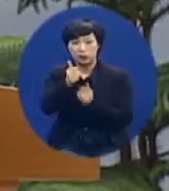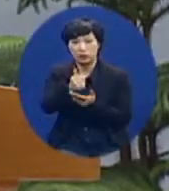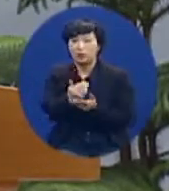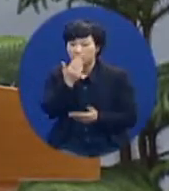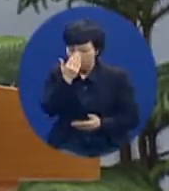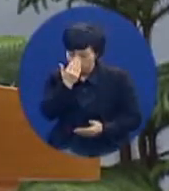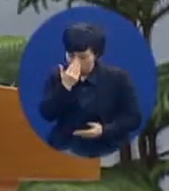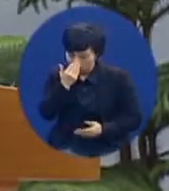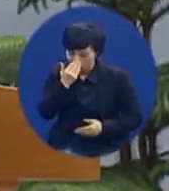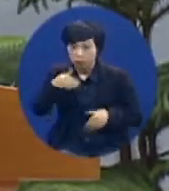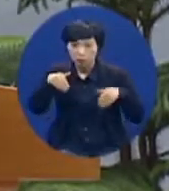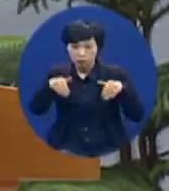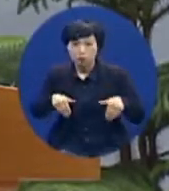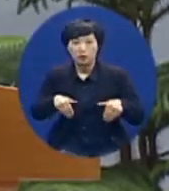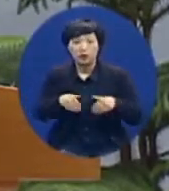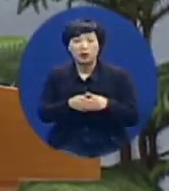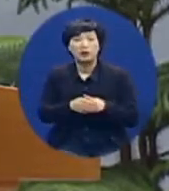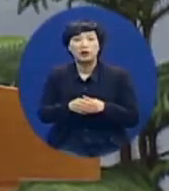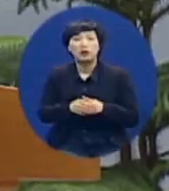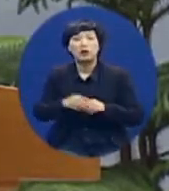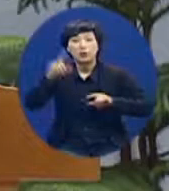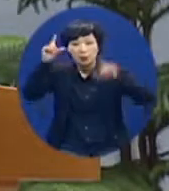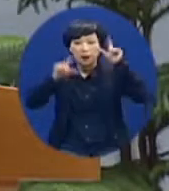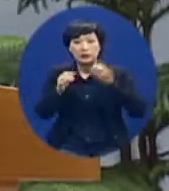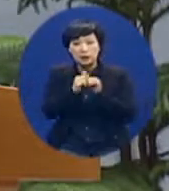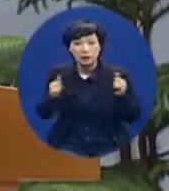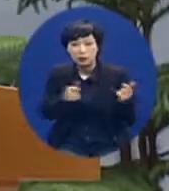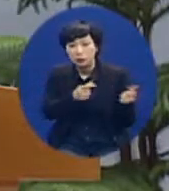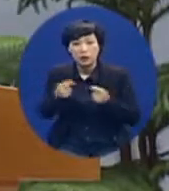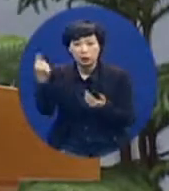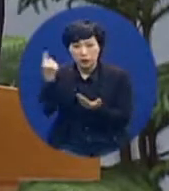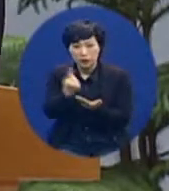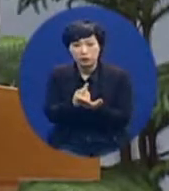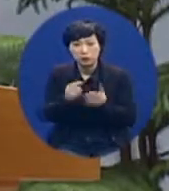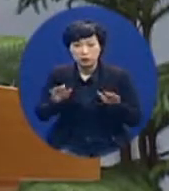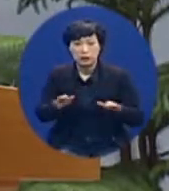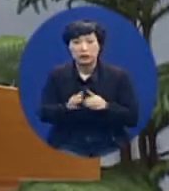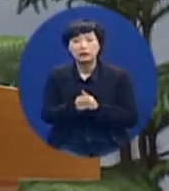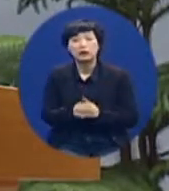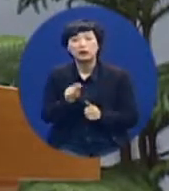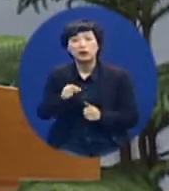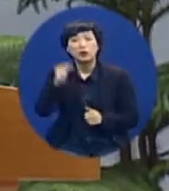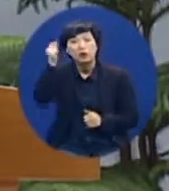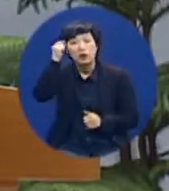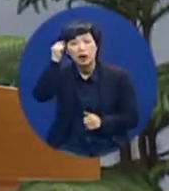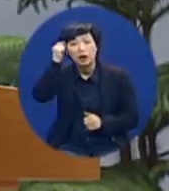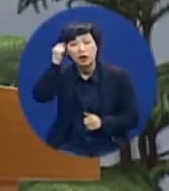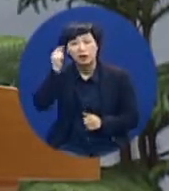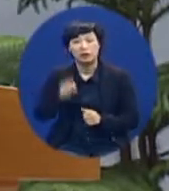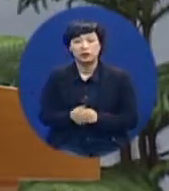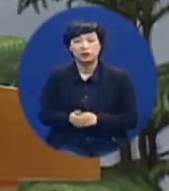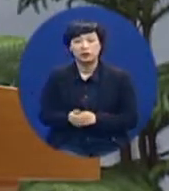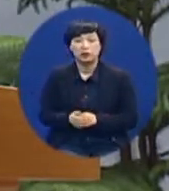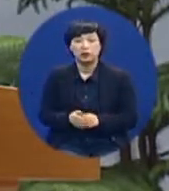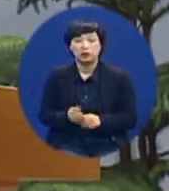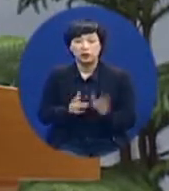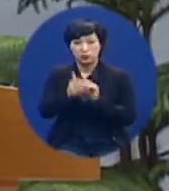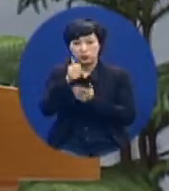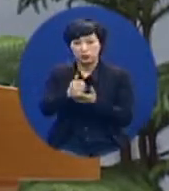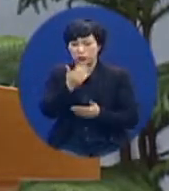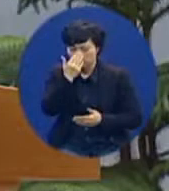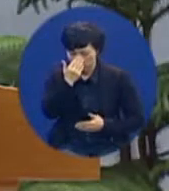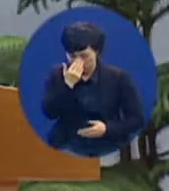in human likeness, and being found in appearance as a man, he humbled